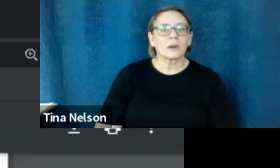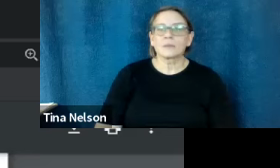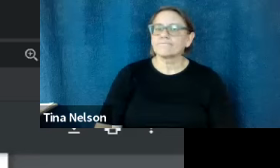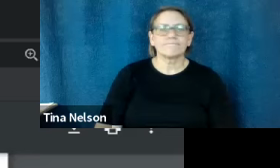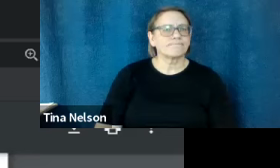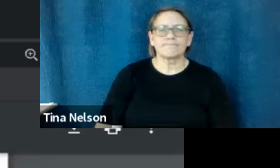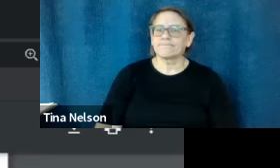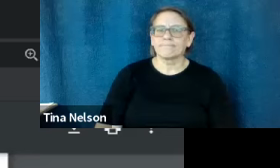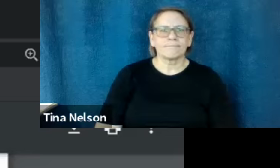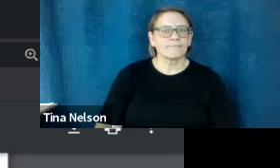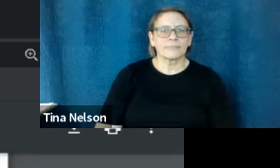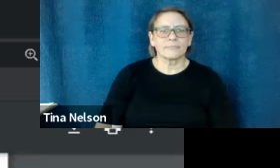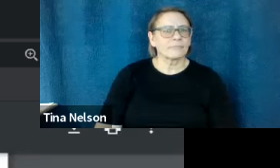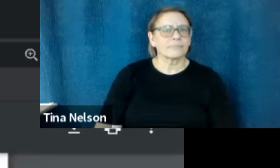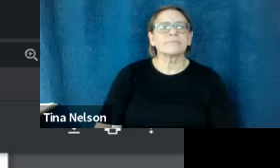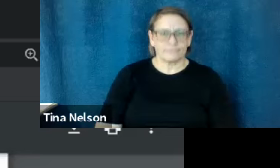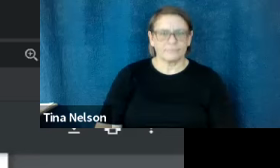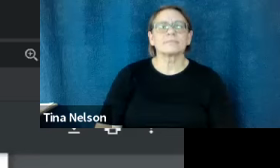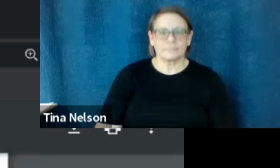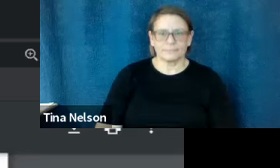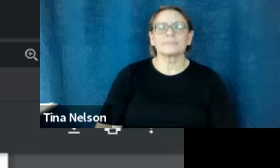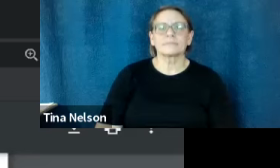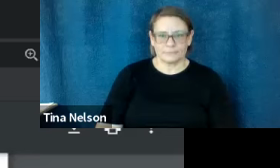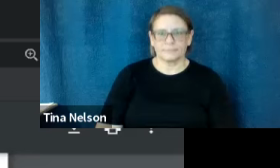I'm not sure if anyone else sees that. It's frozen on my end.